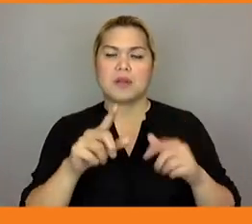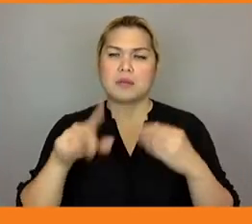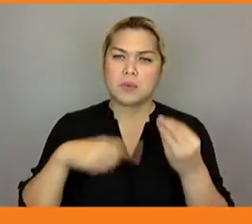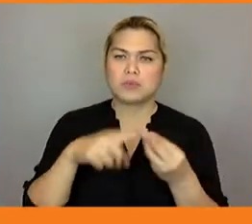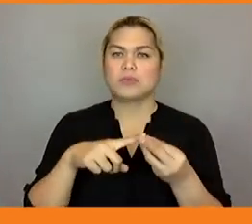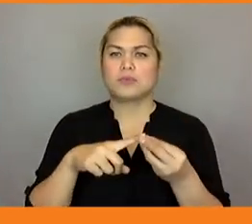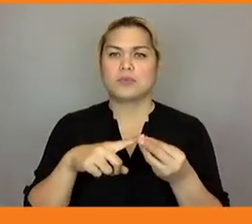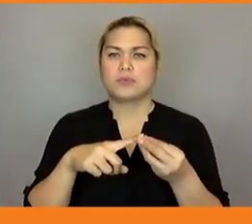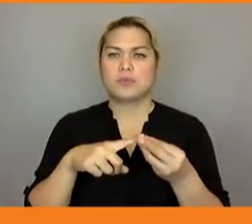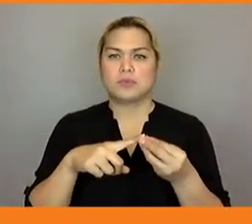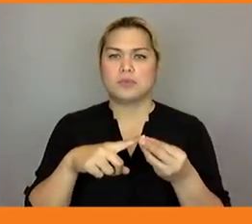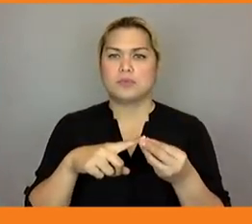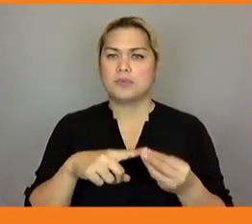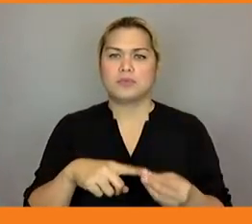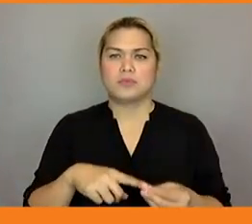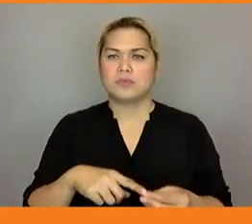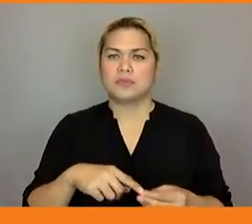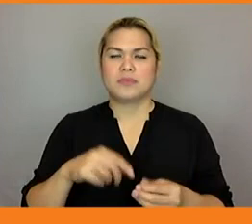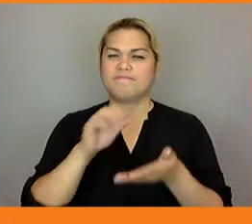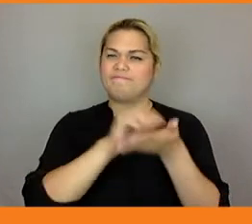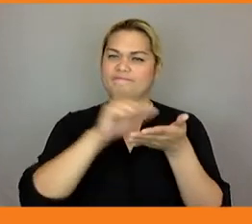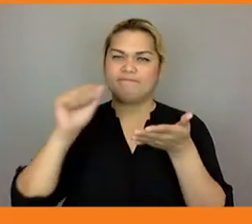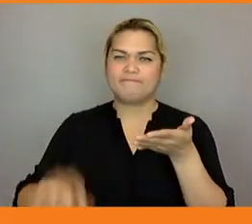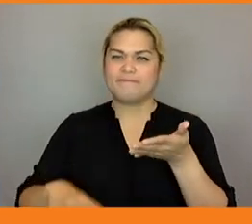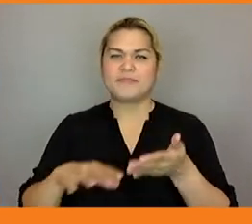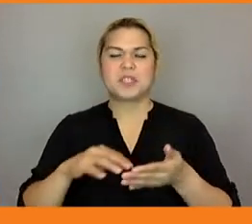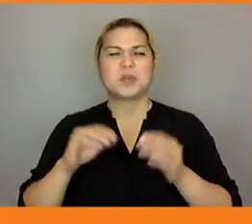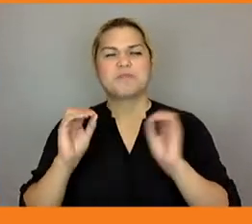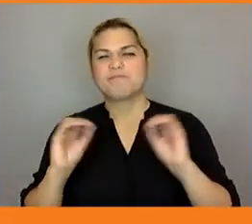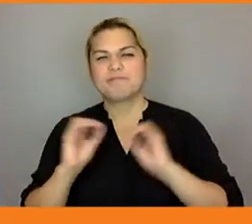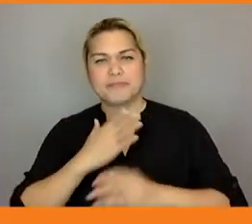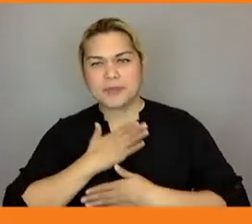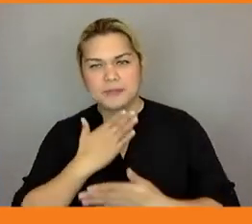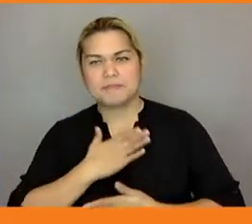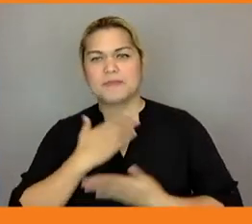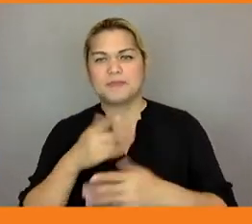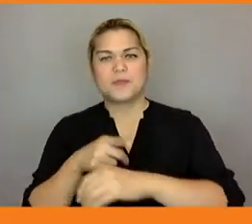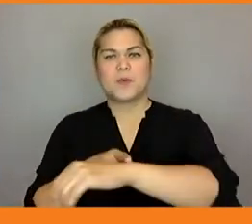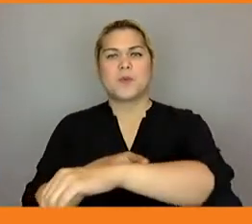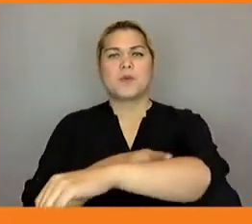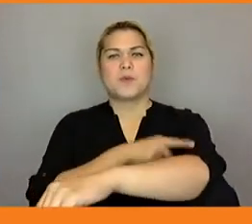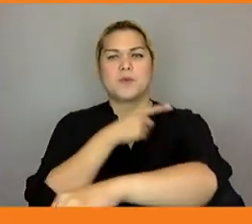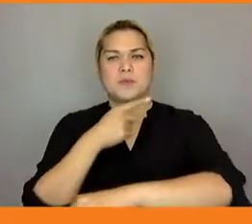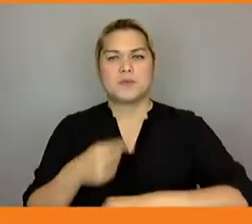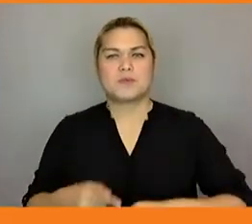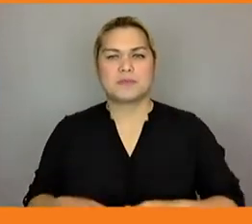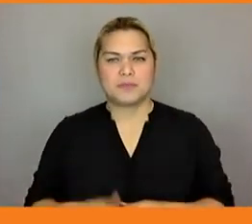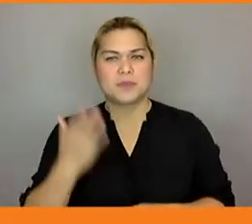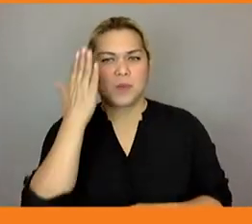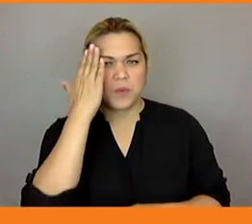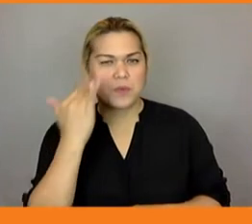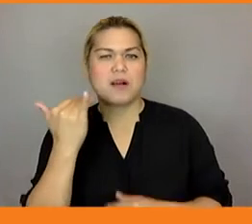are not happy with the long and exhausting process of OSPF. They were informed very short notice for the field visits of